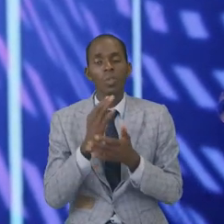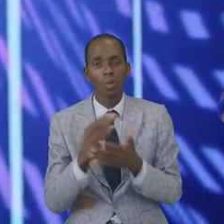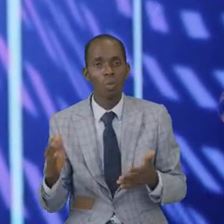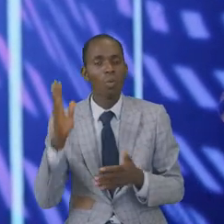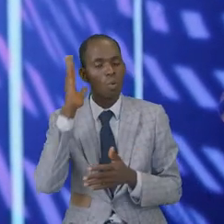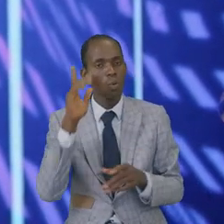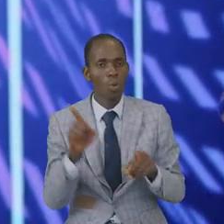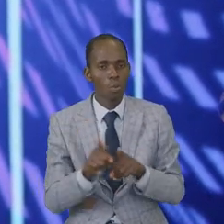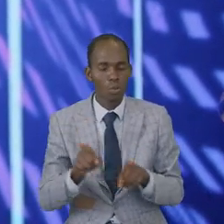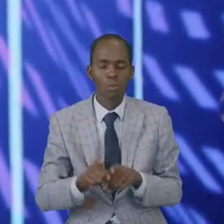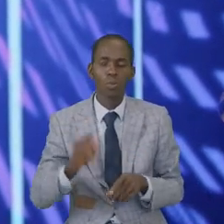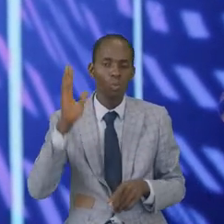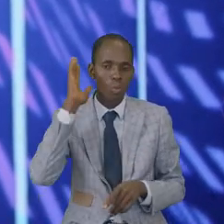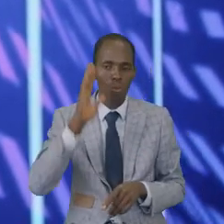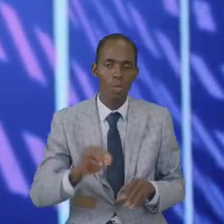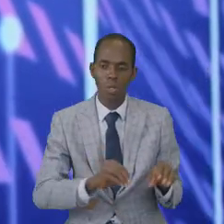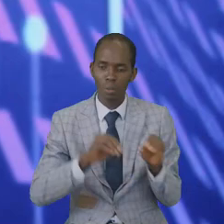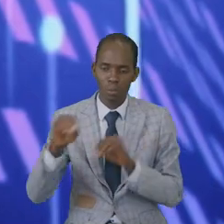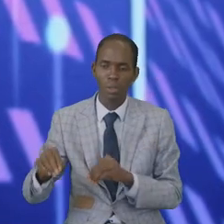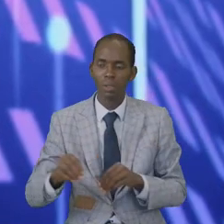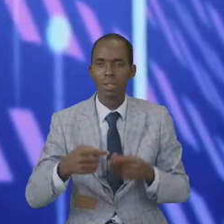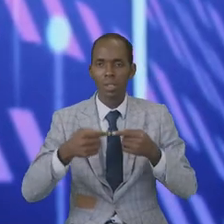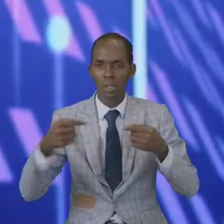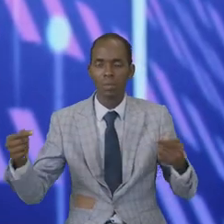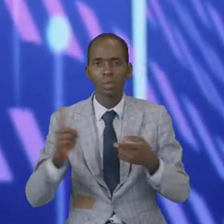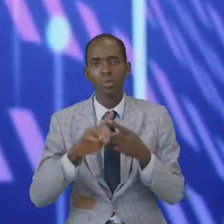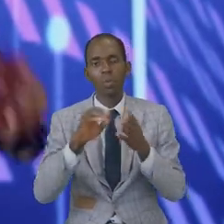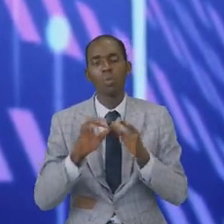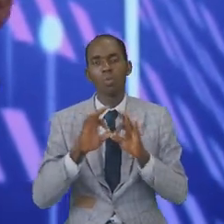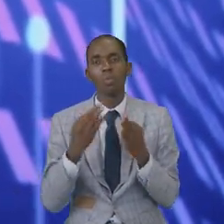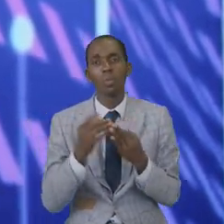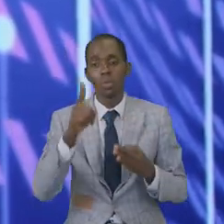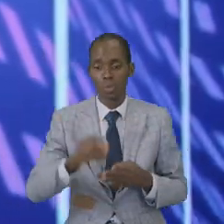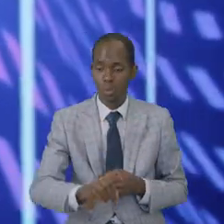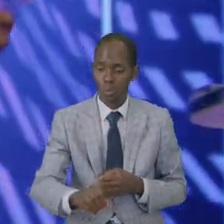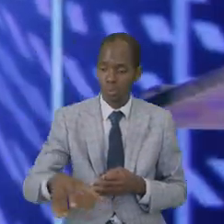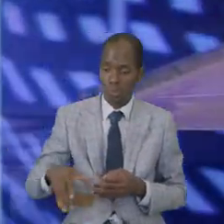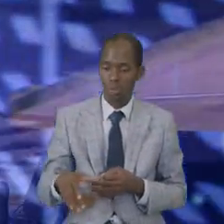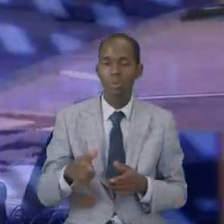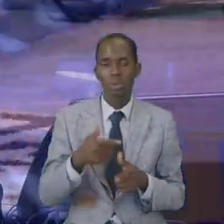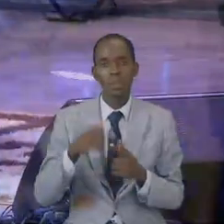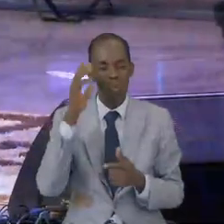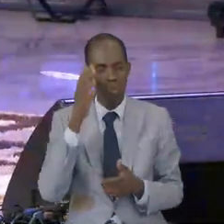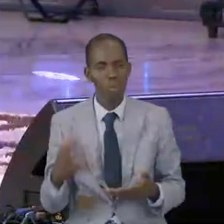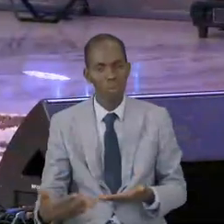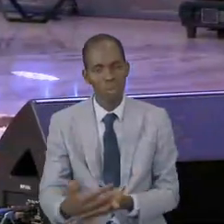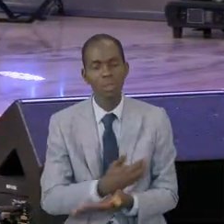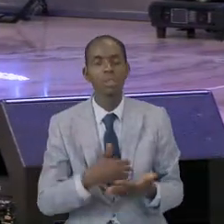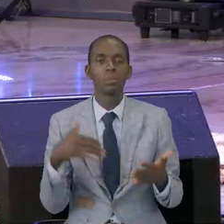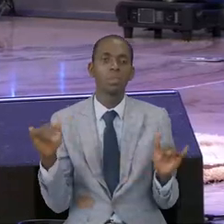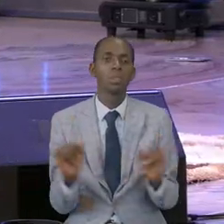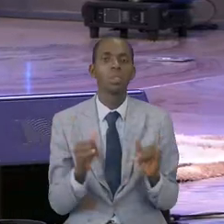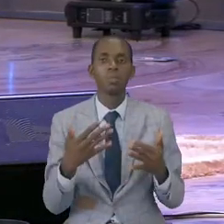discord into your own family. You sow and then you reap. If you knock heads together in